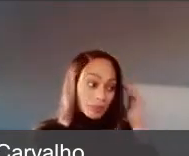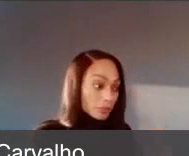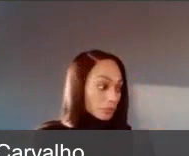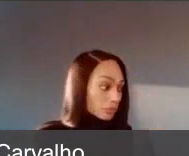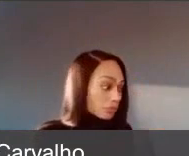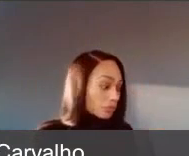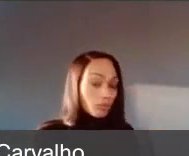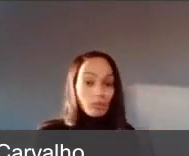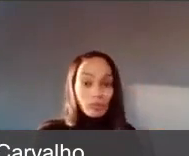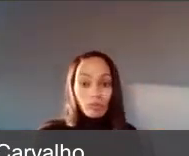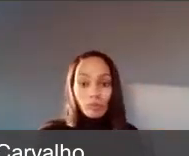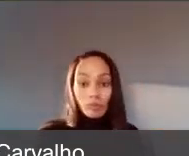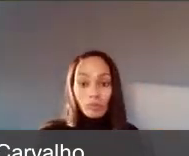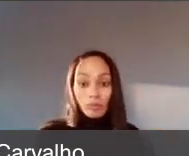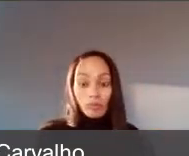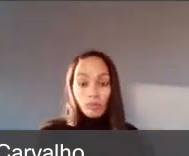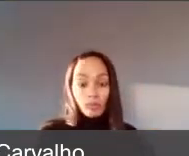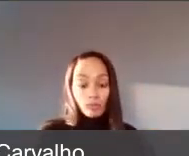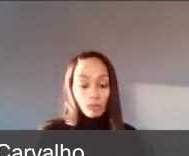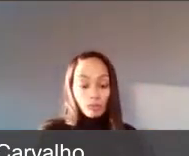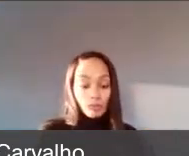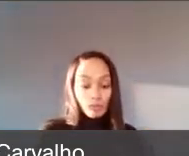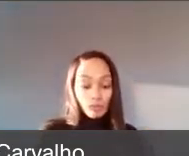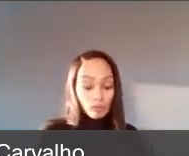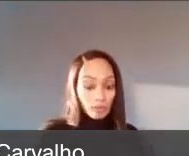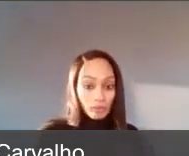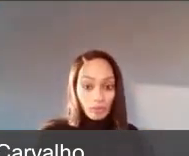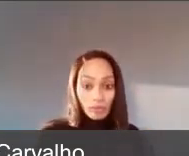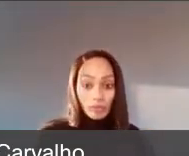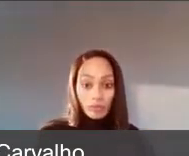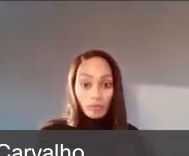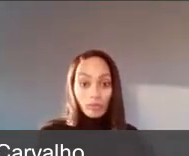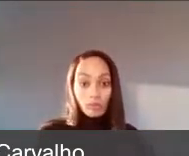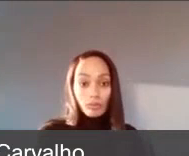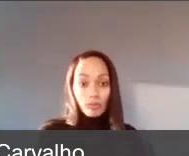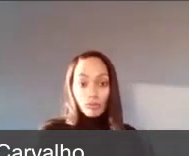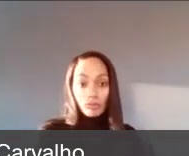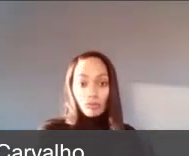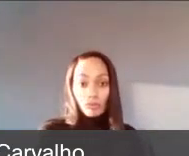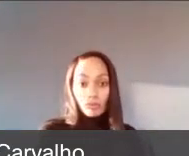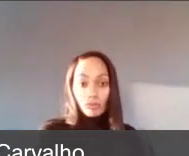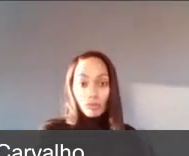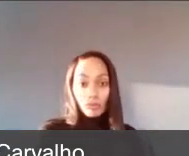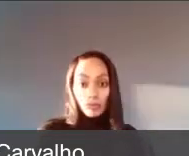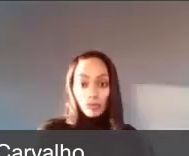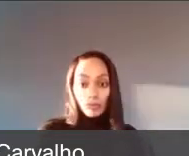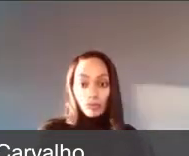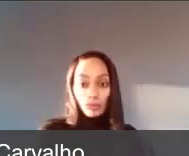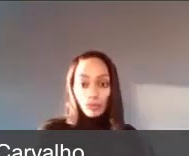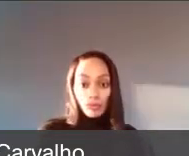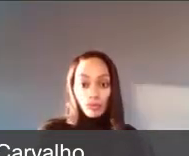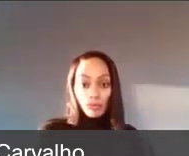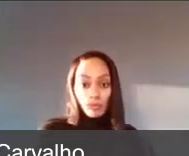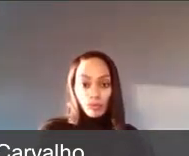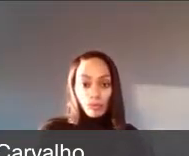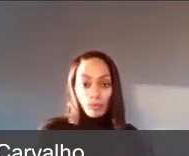All right, thanks. All right, so we've talked a lot about understanding suicide, the theories, the demographics, the principles around it, risk